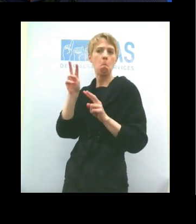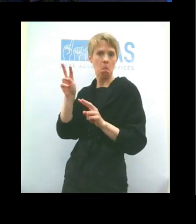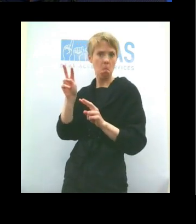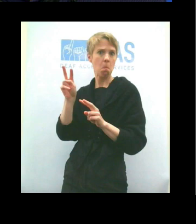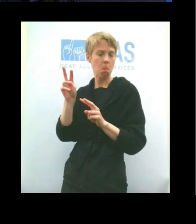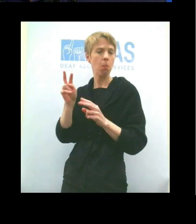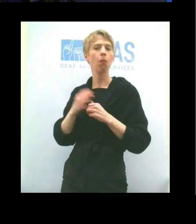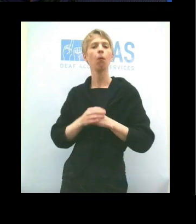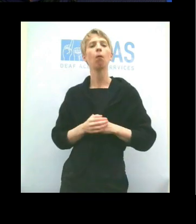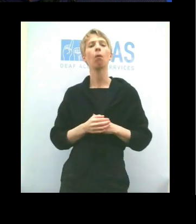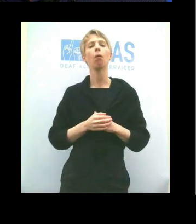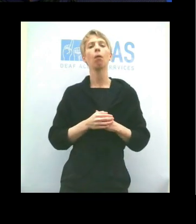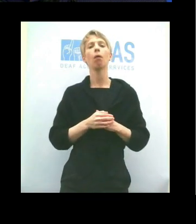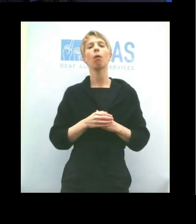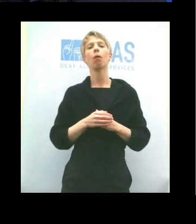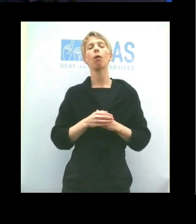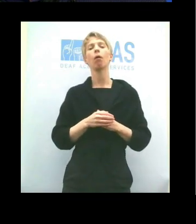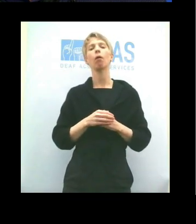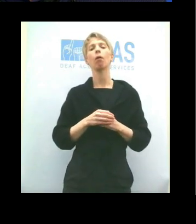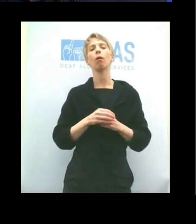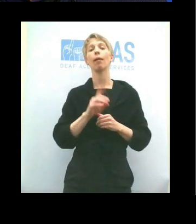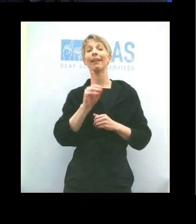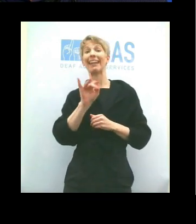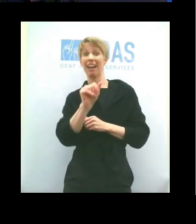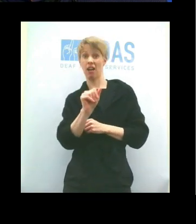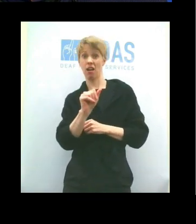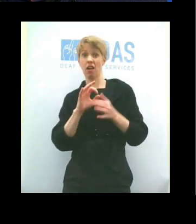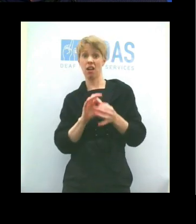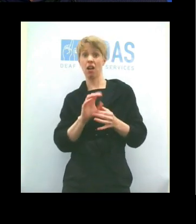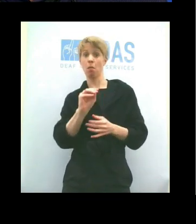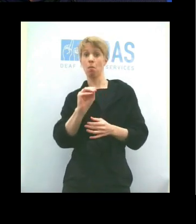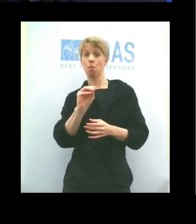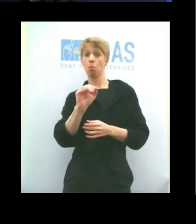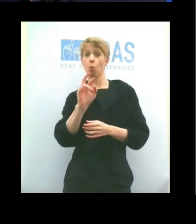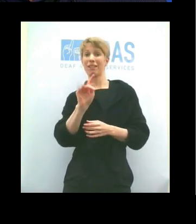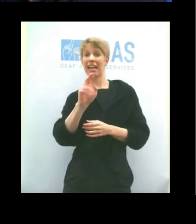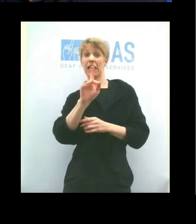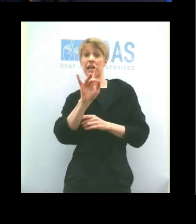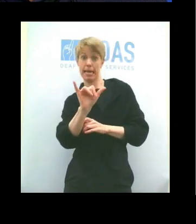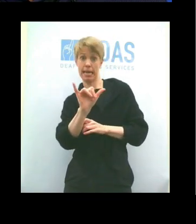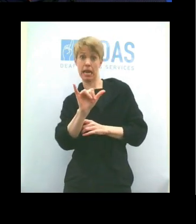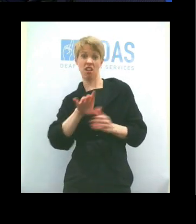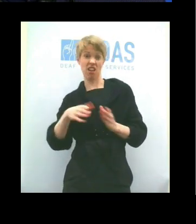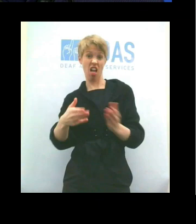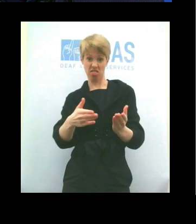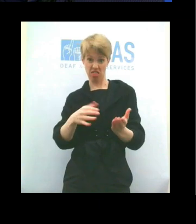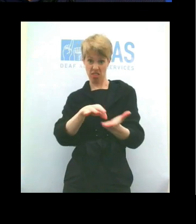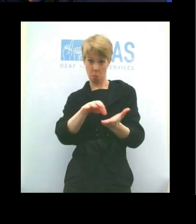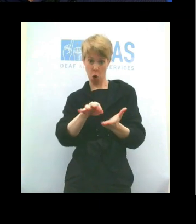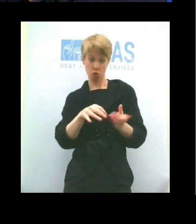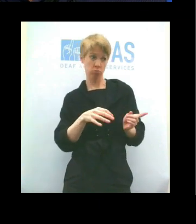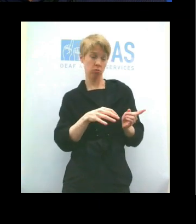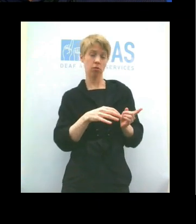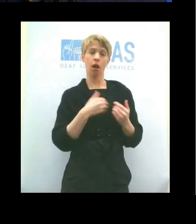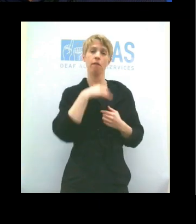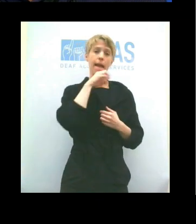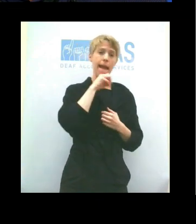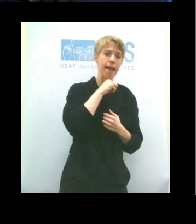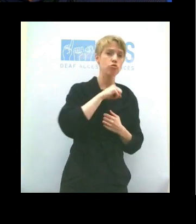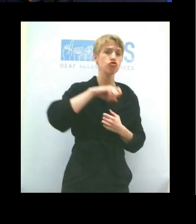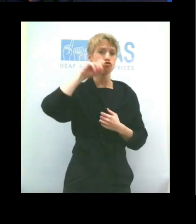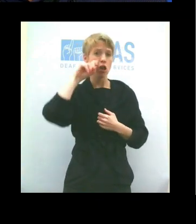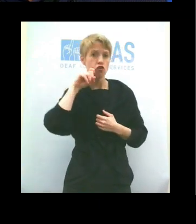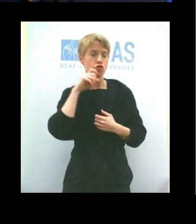this is the data based on age and gender, so you can see that, as has been pretty standard recently, every age